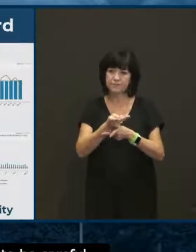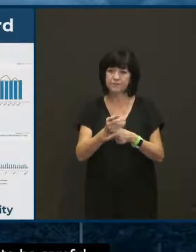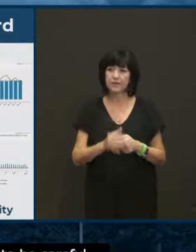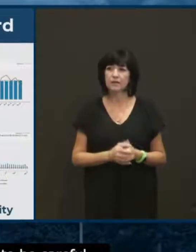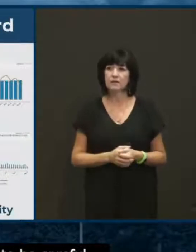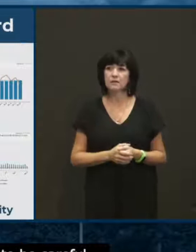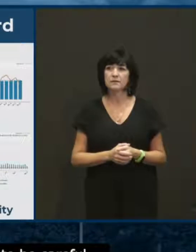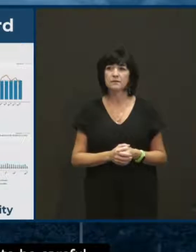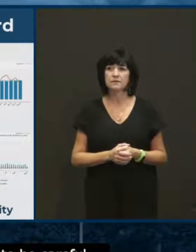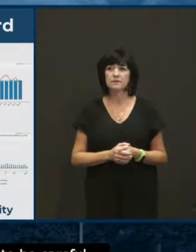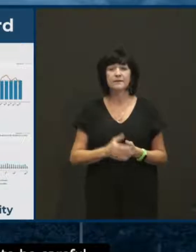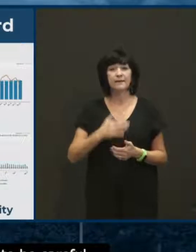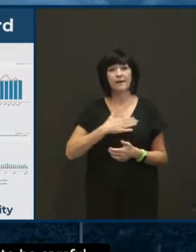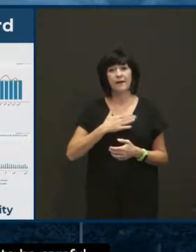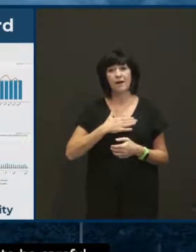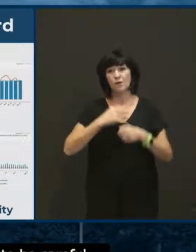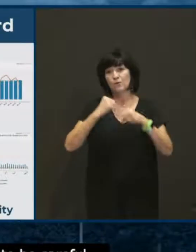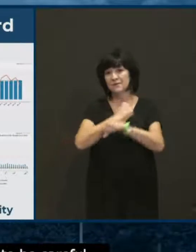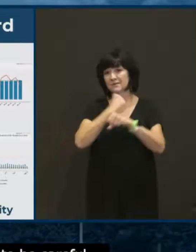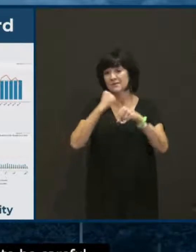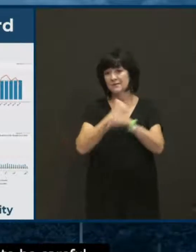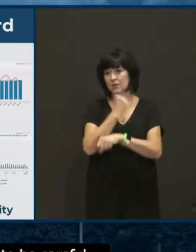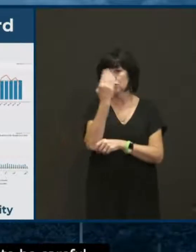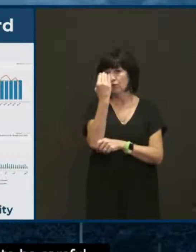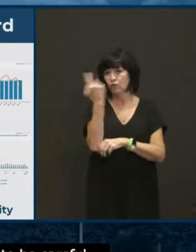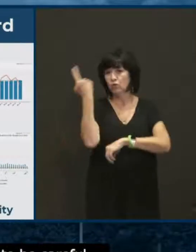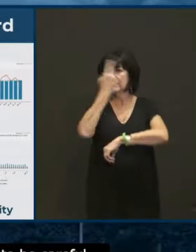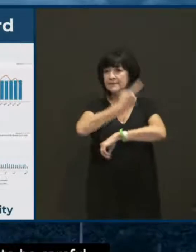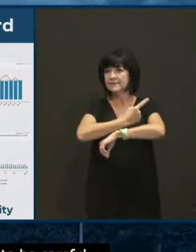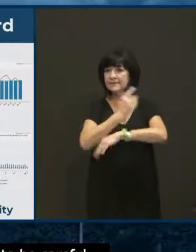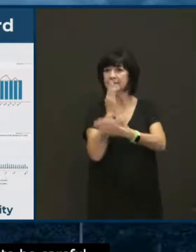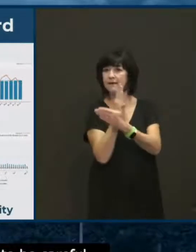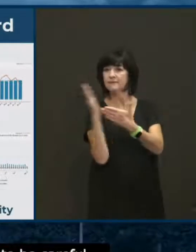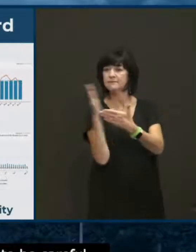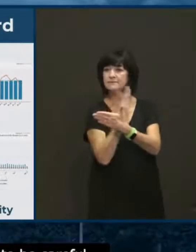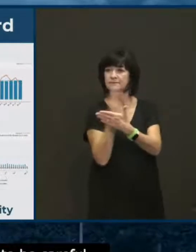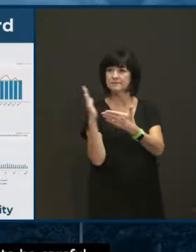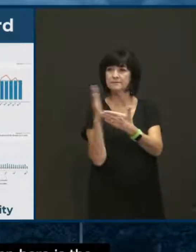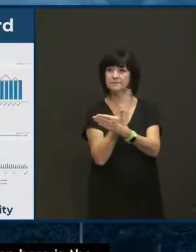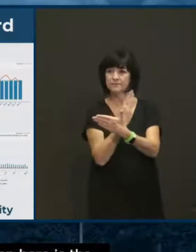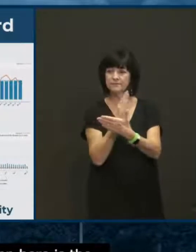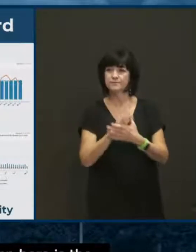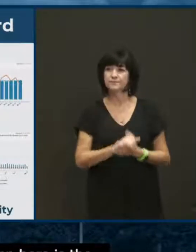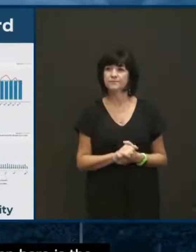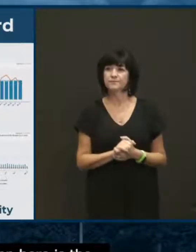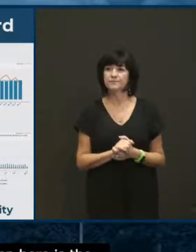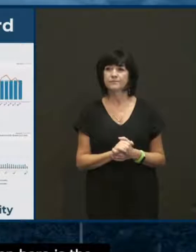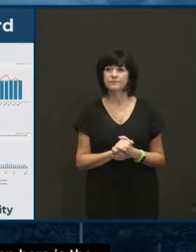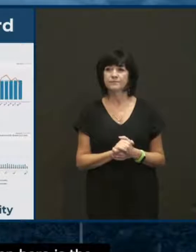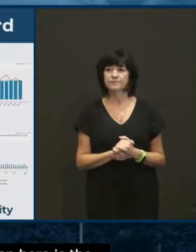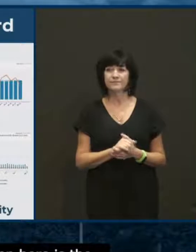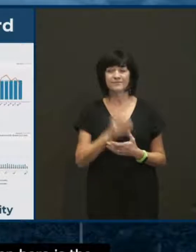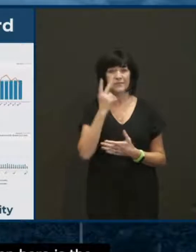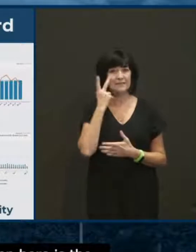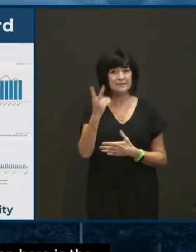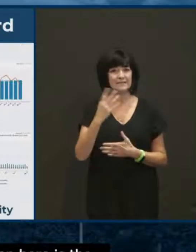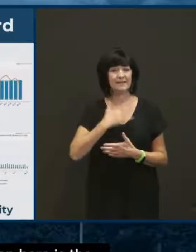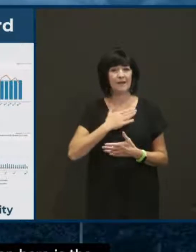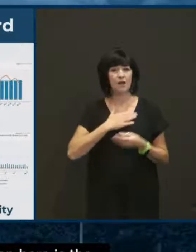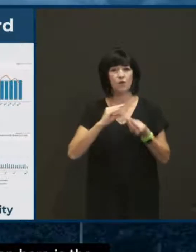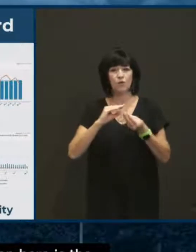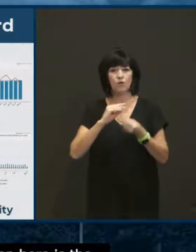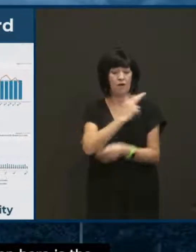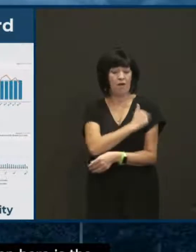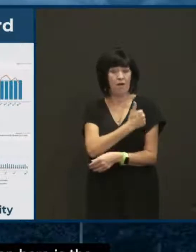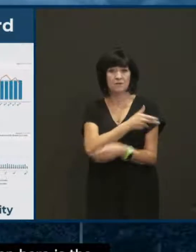where we've been. Here's the 14-day view. You can see that hospitalizations is trending up.